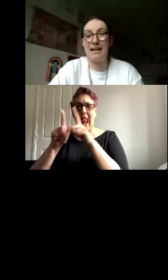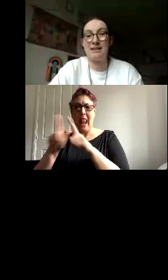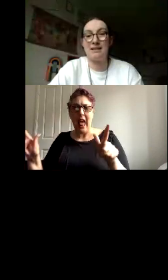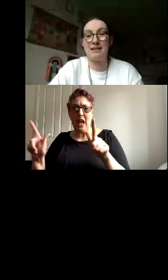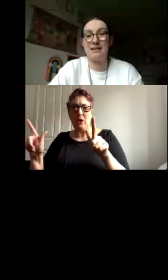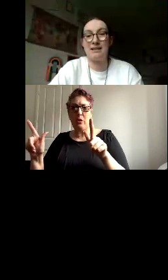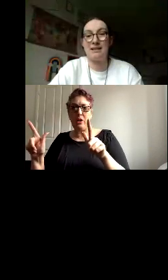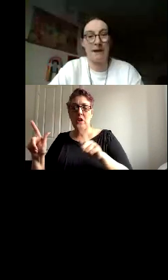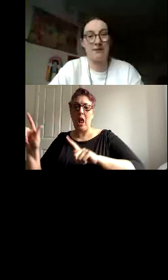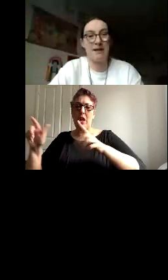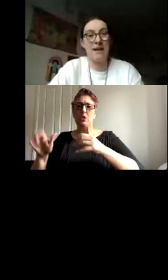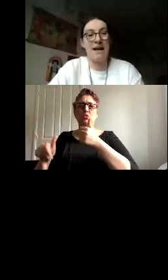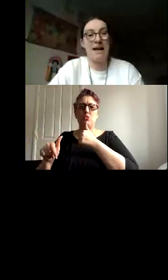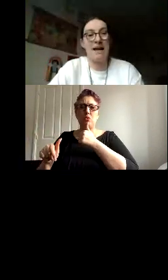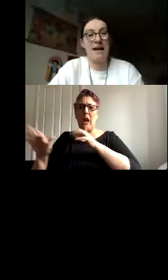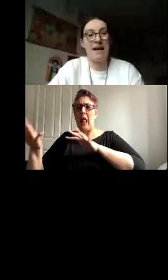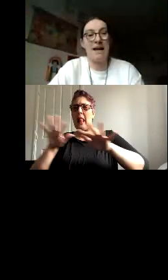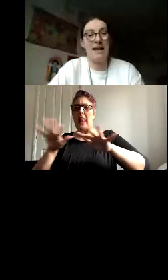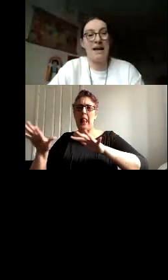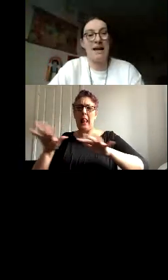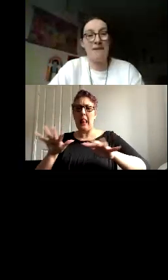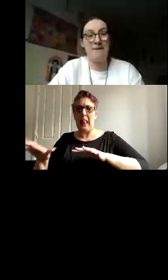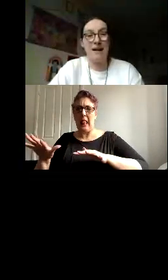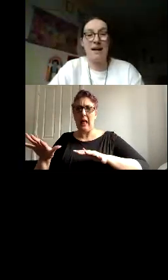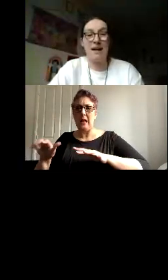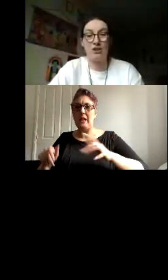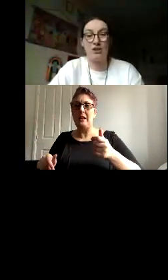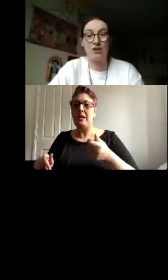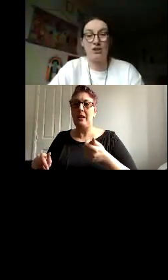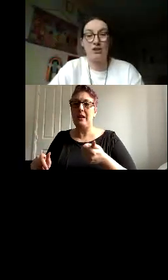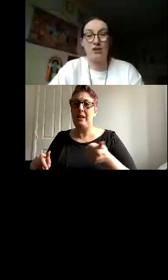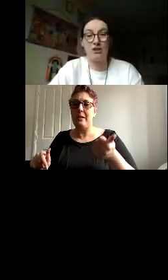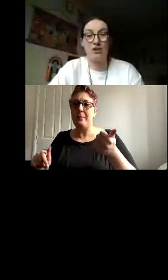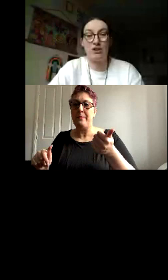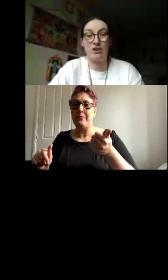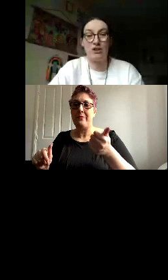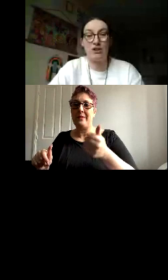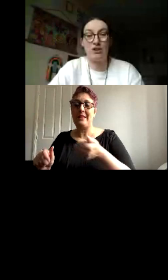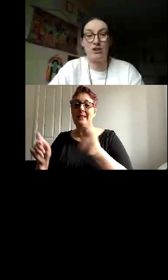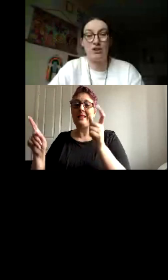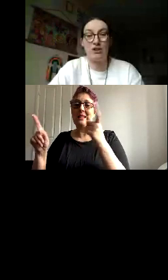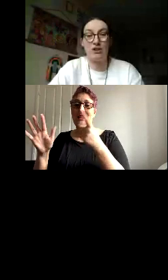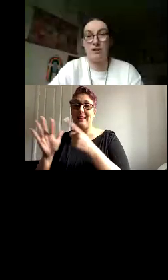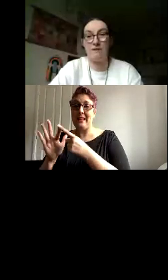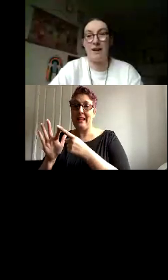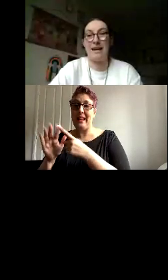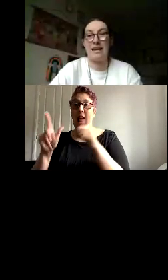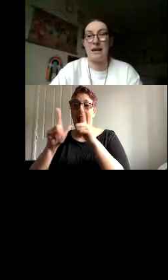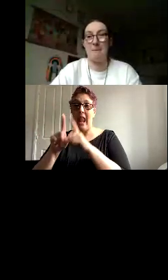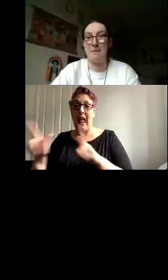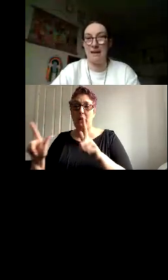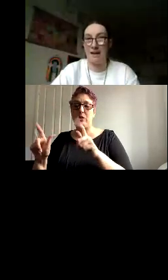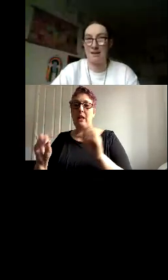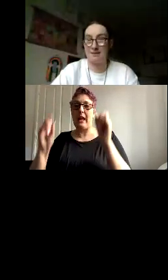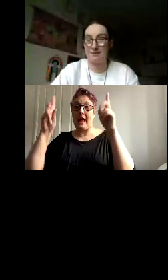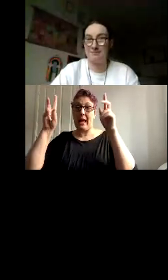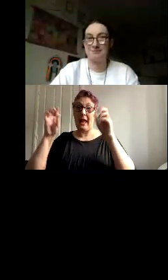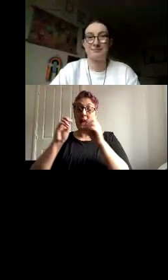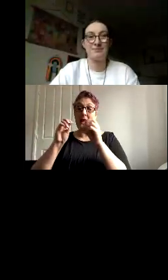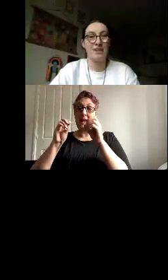express concepts. F, a language utilizing space and movement to convey